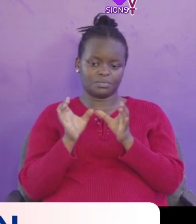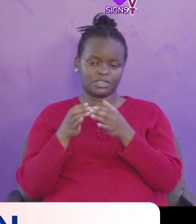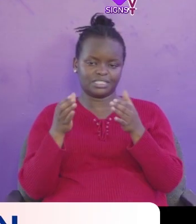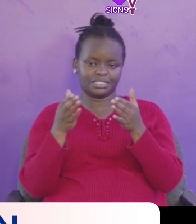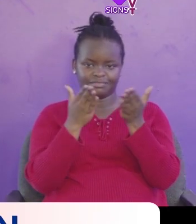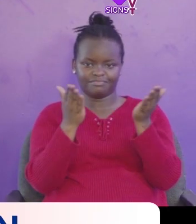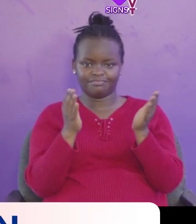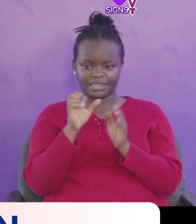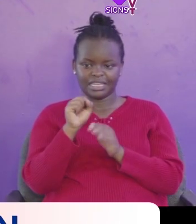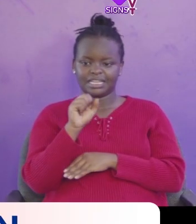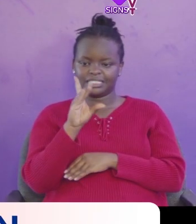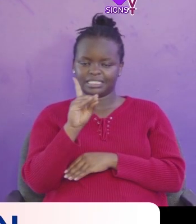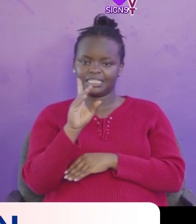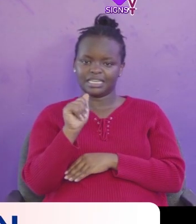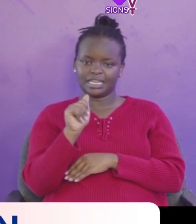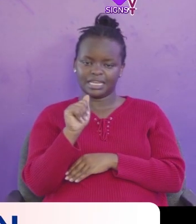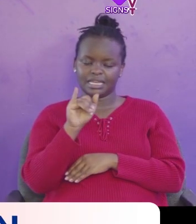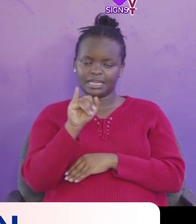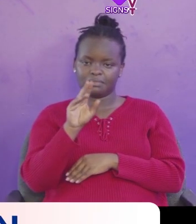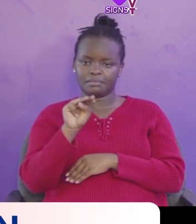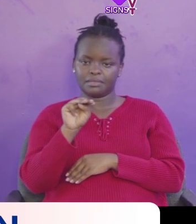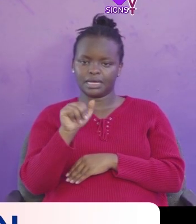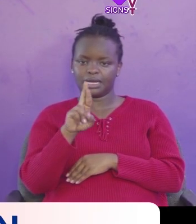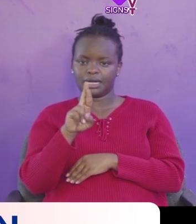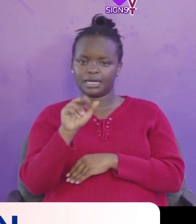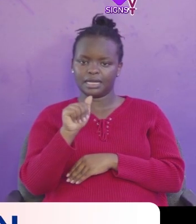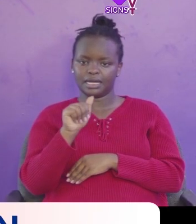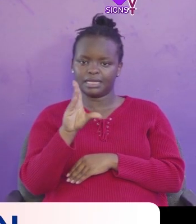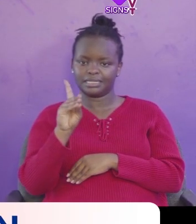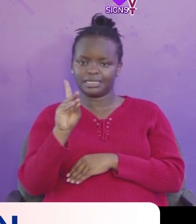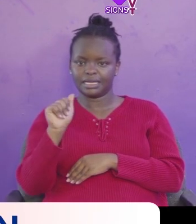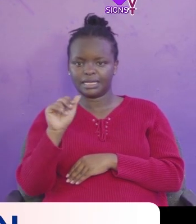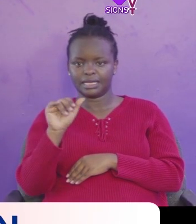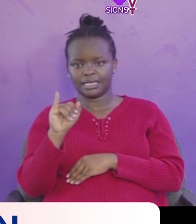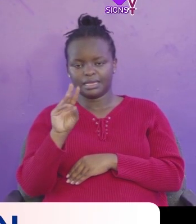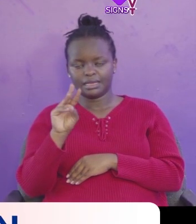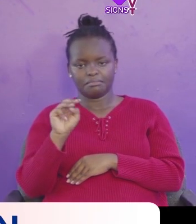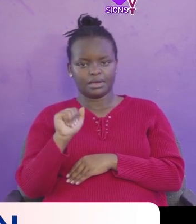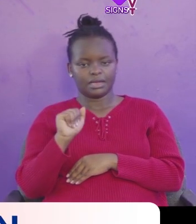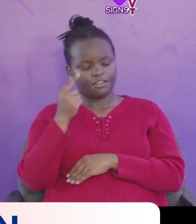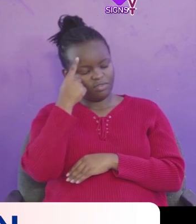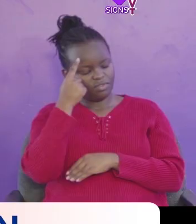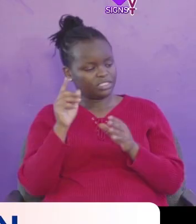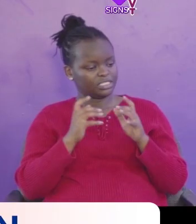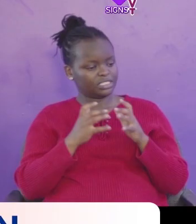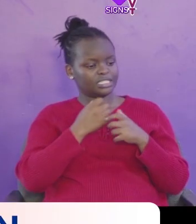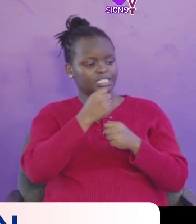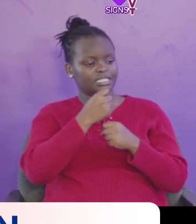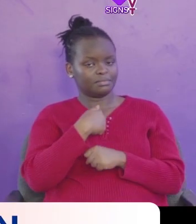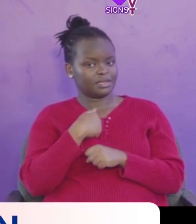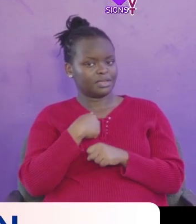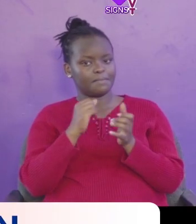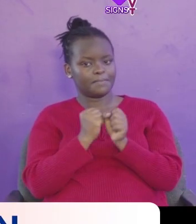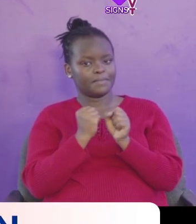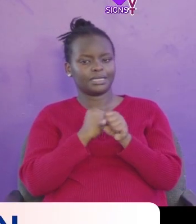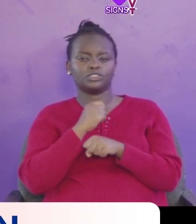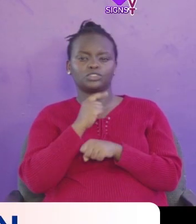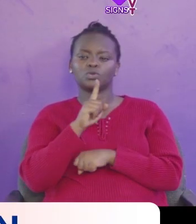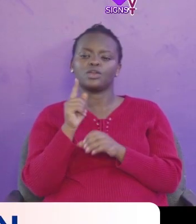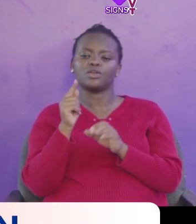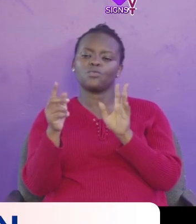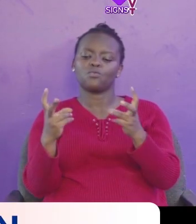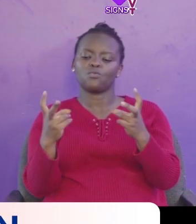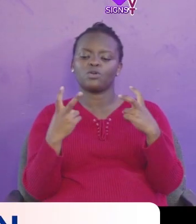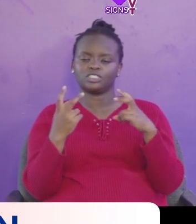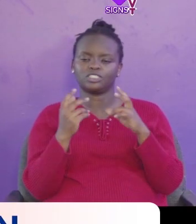Daima SDA Church Fraternity. Perfect. For entrusting in me. Make sure you watch this. Promote the show.